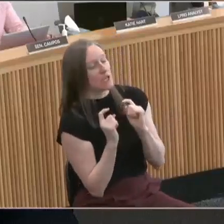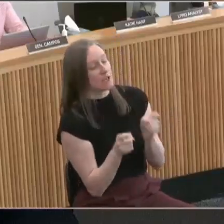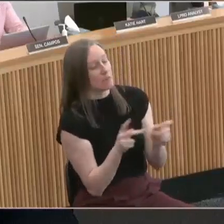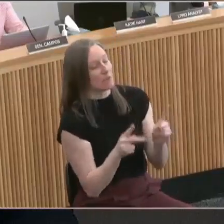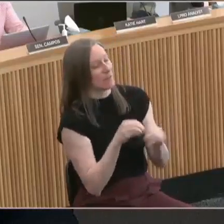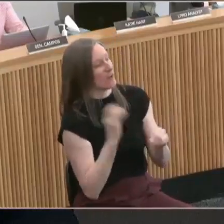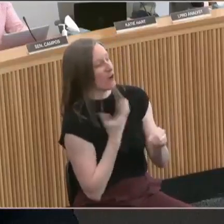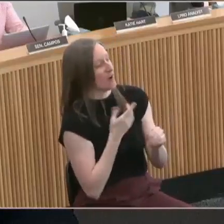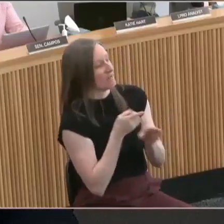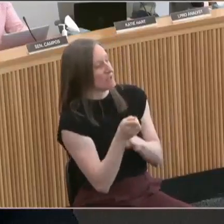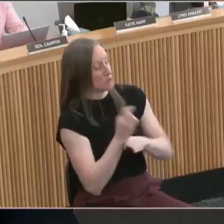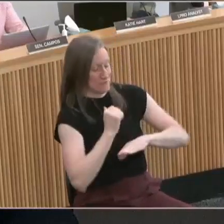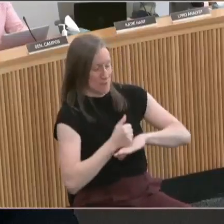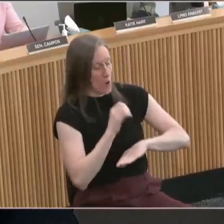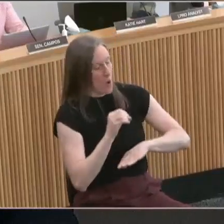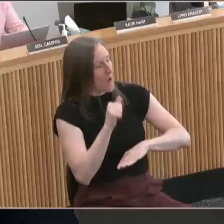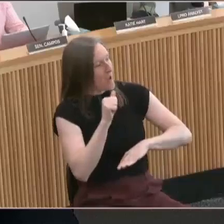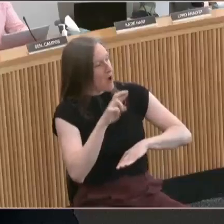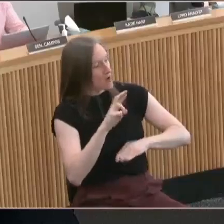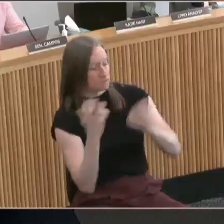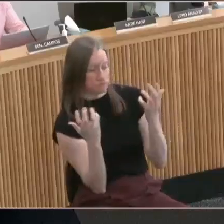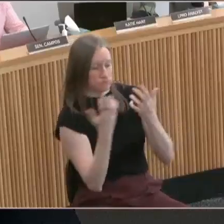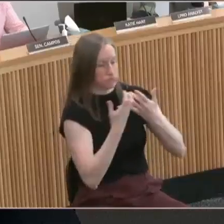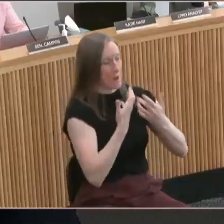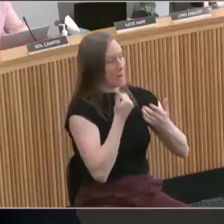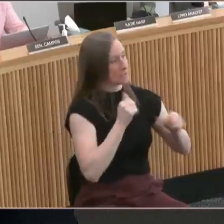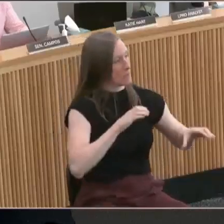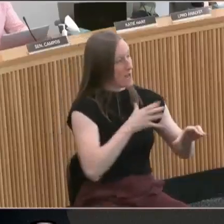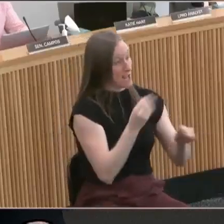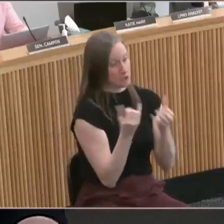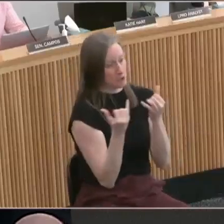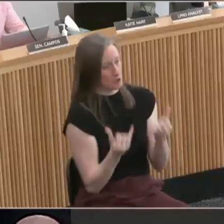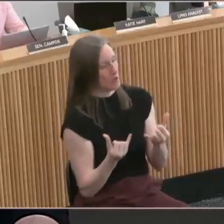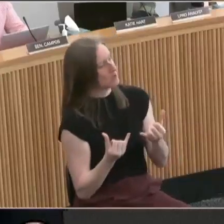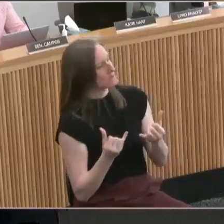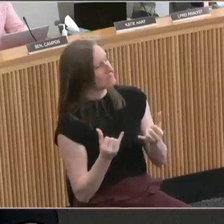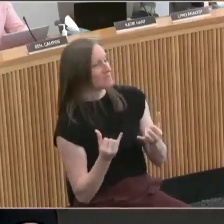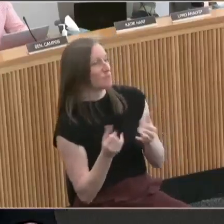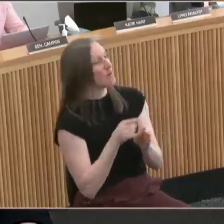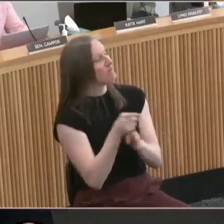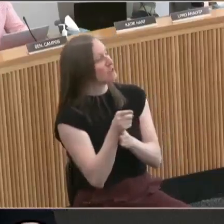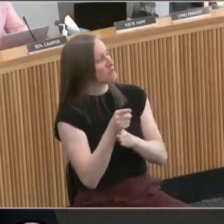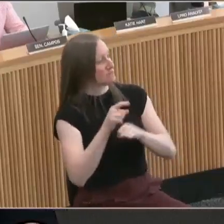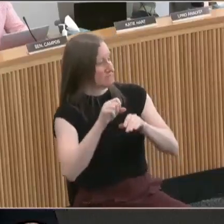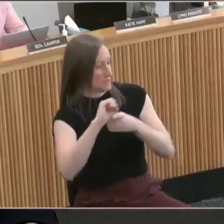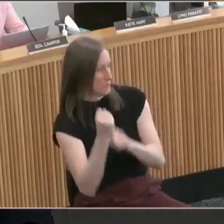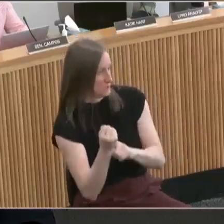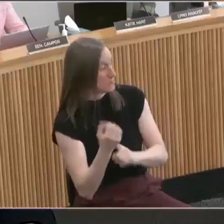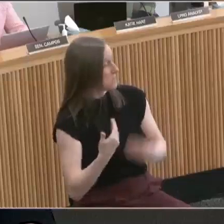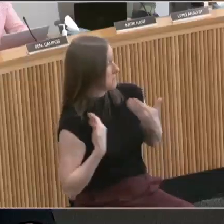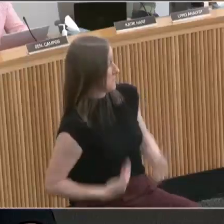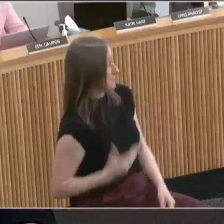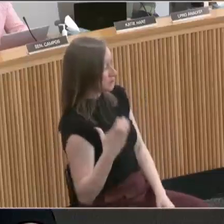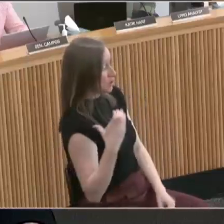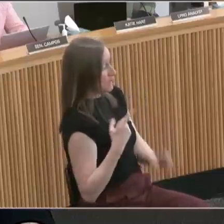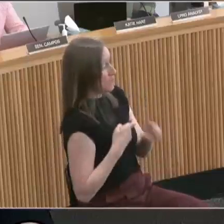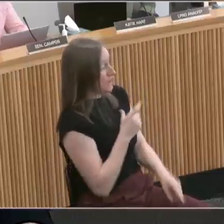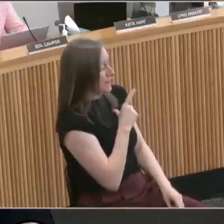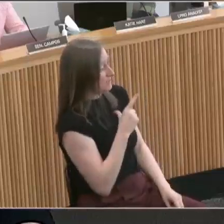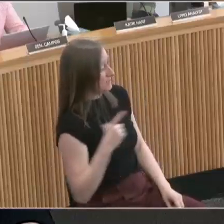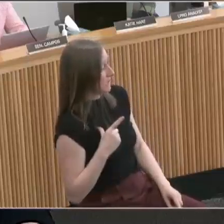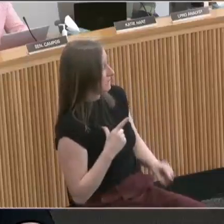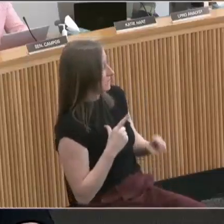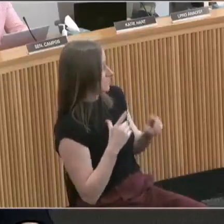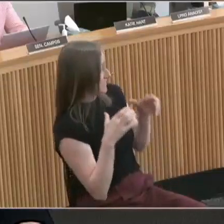to establish OARs in alignment with best practices and the current state of our profession. I'm chair of the legislative committee for our